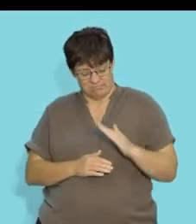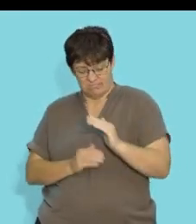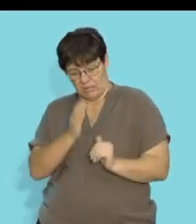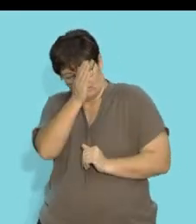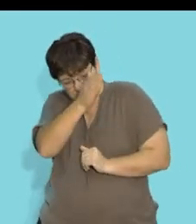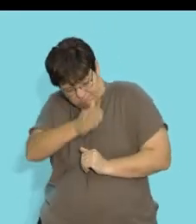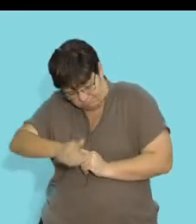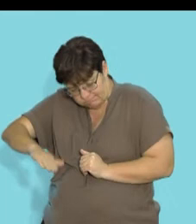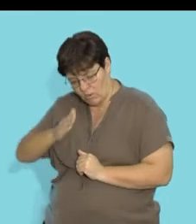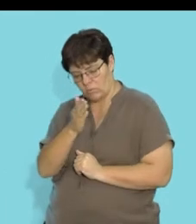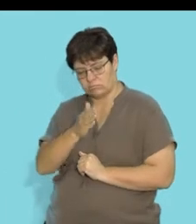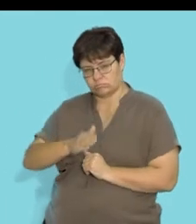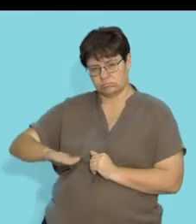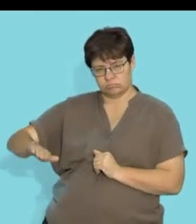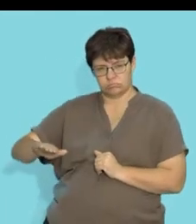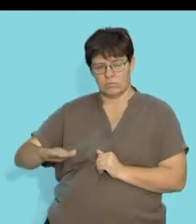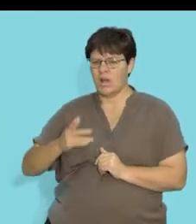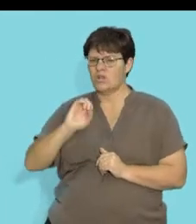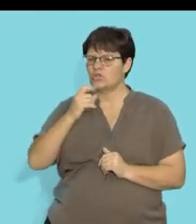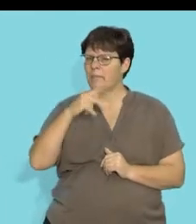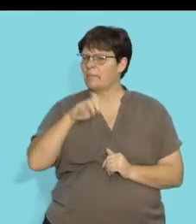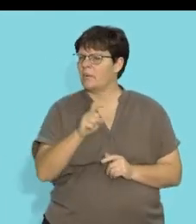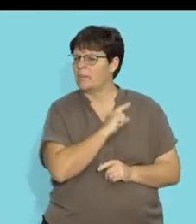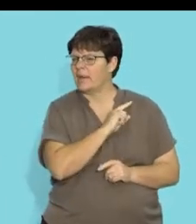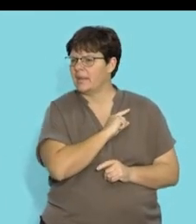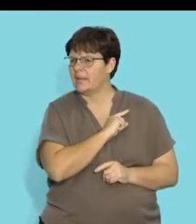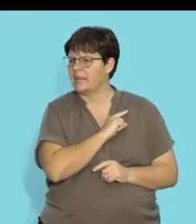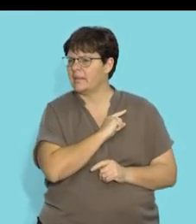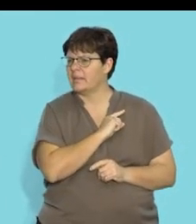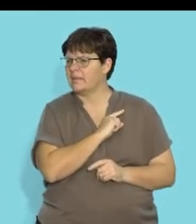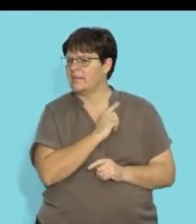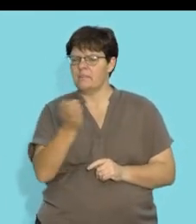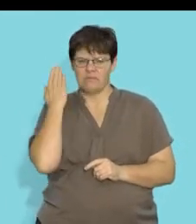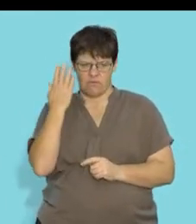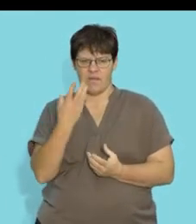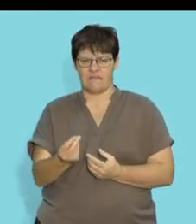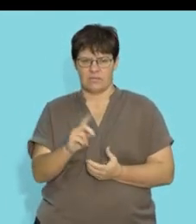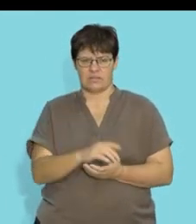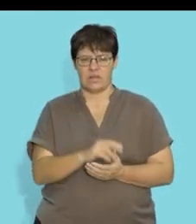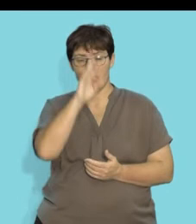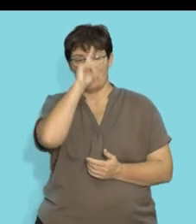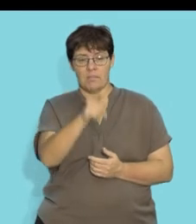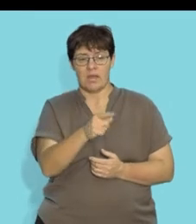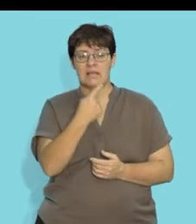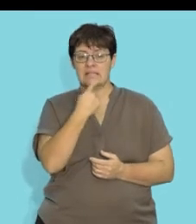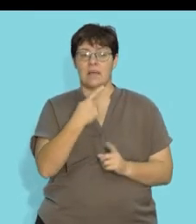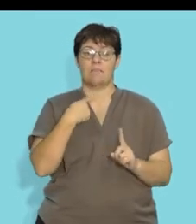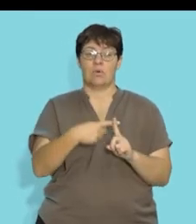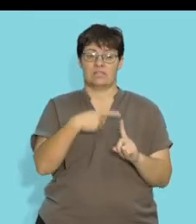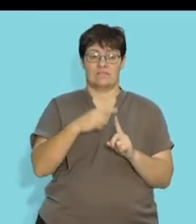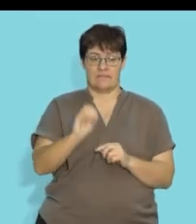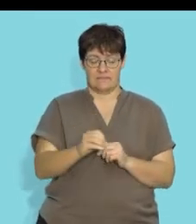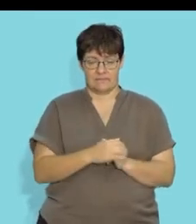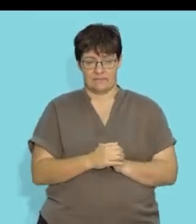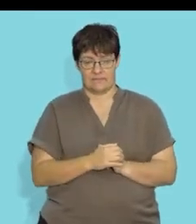the steepness of the graph. Shape, why? Let's go back quickly to what we've had, right? Remember when it